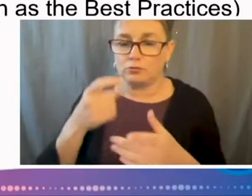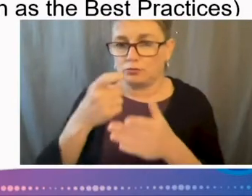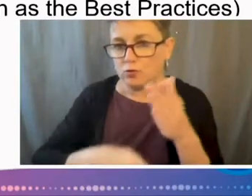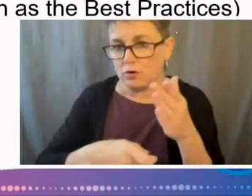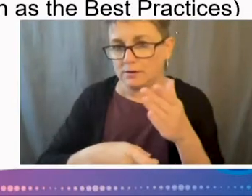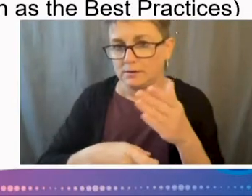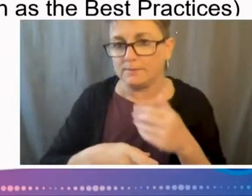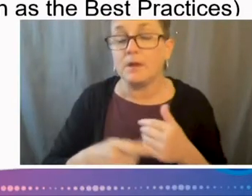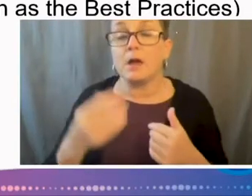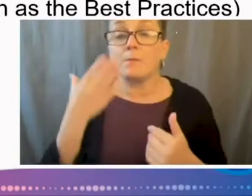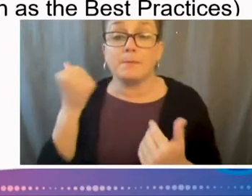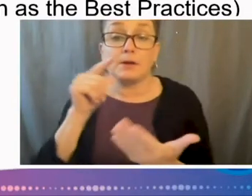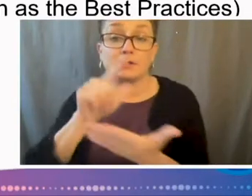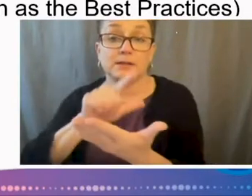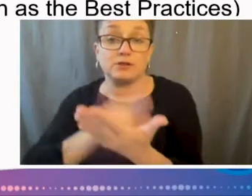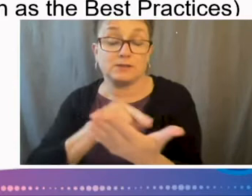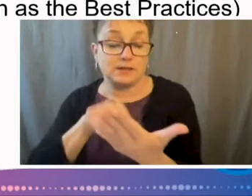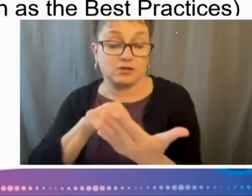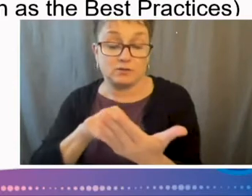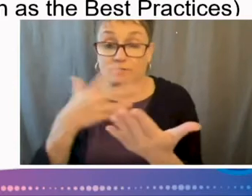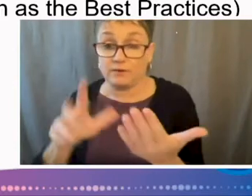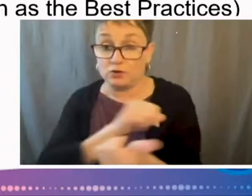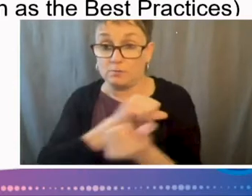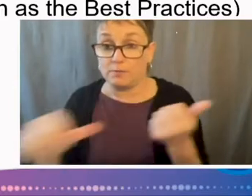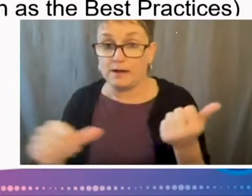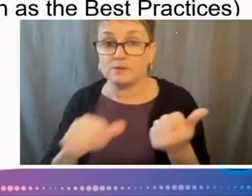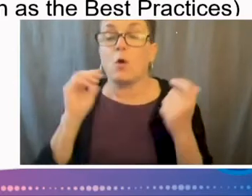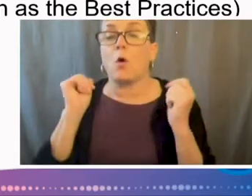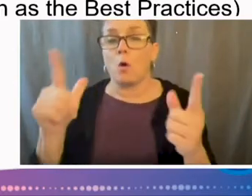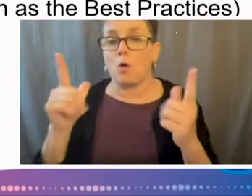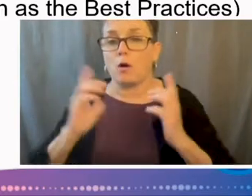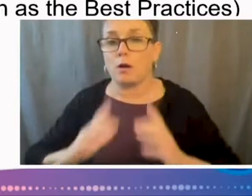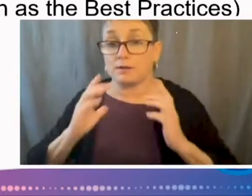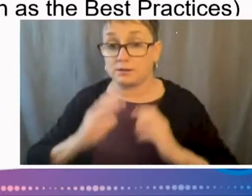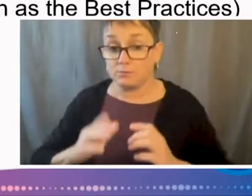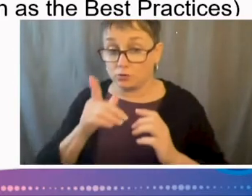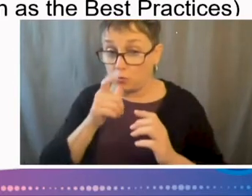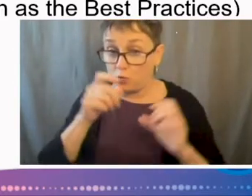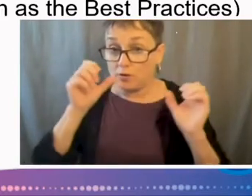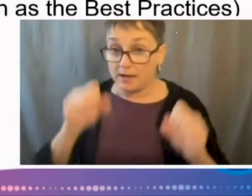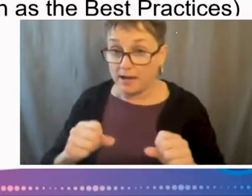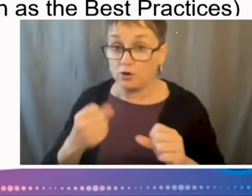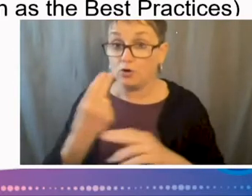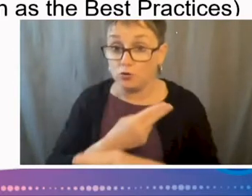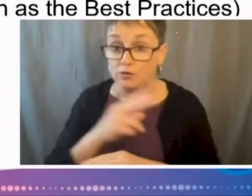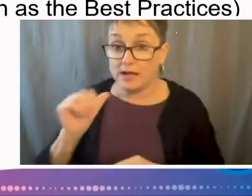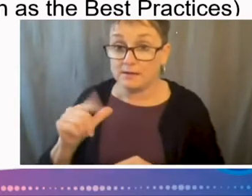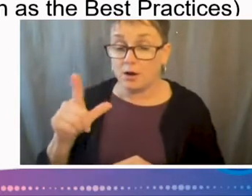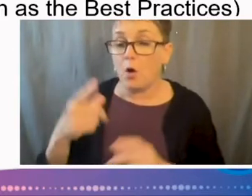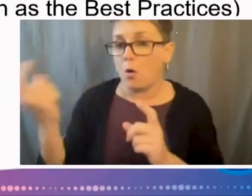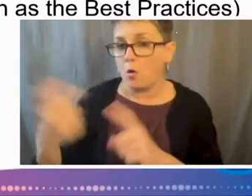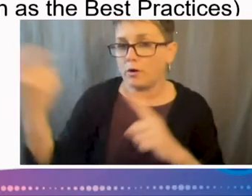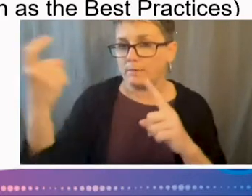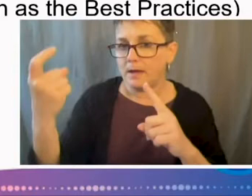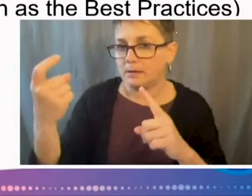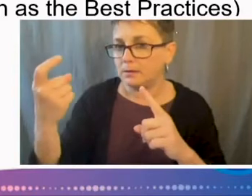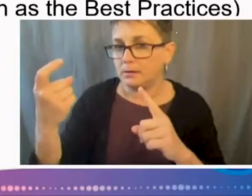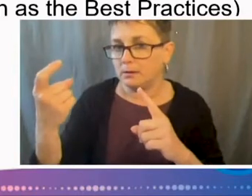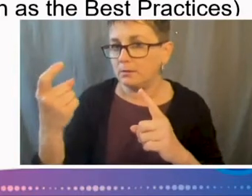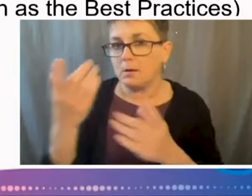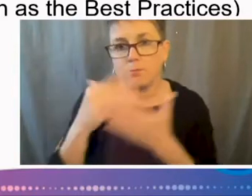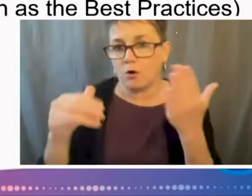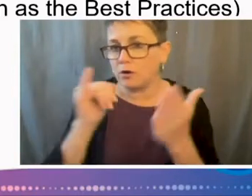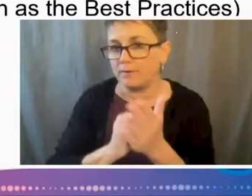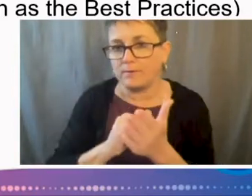As a result of legislation, all customers found eligible for Access Link are now automatically enrolled in the Reduced Fare Program. Shortly